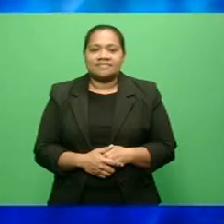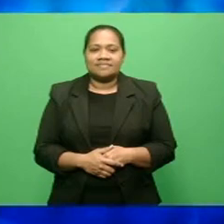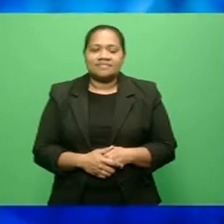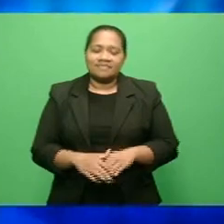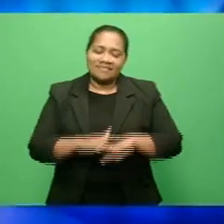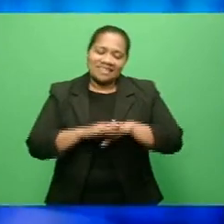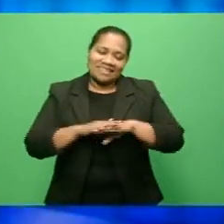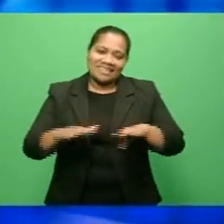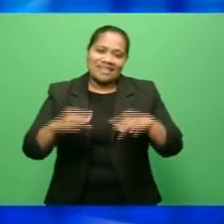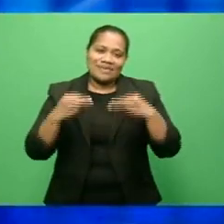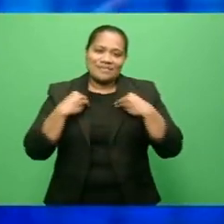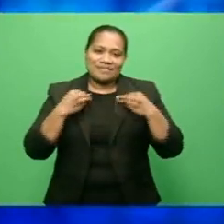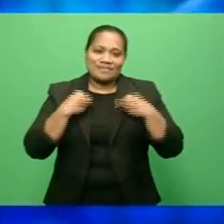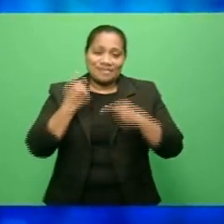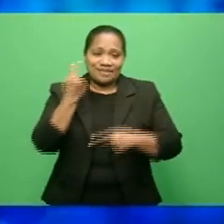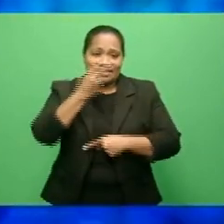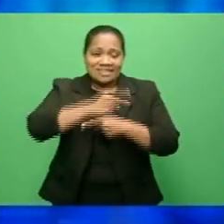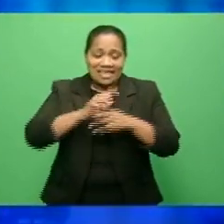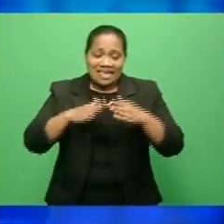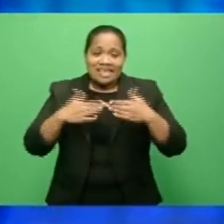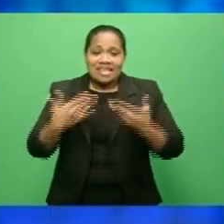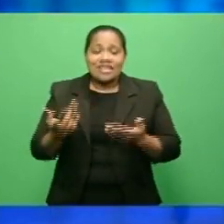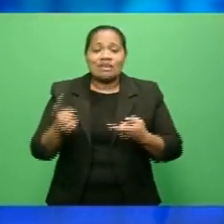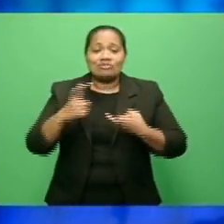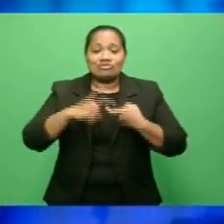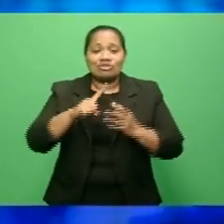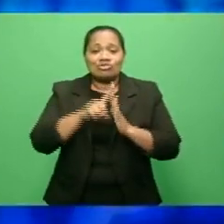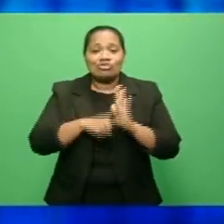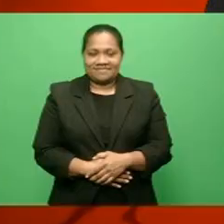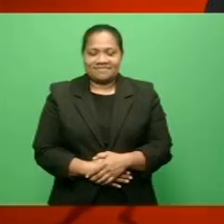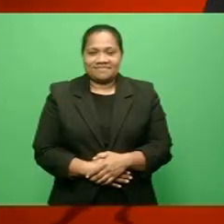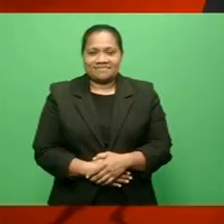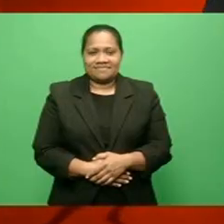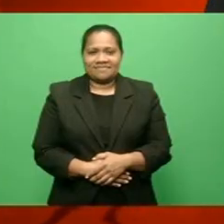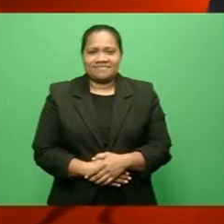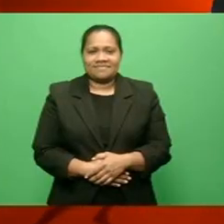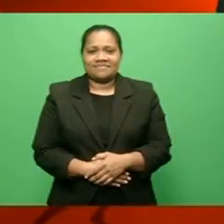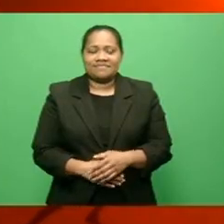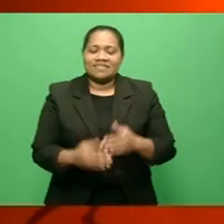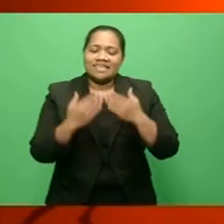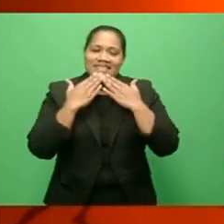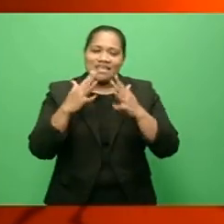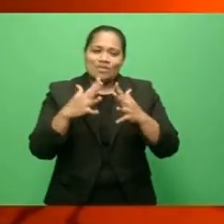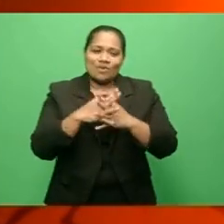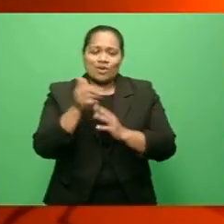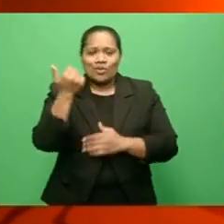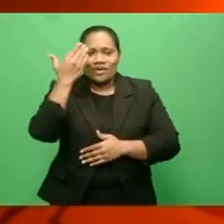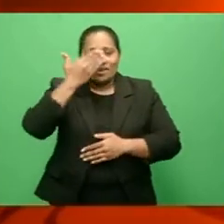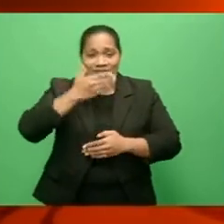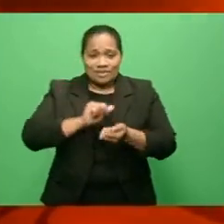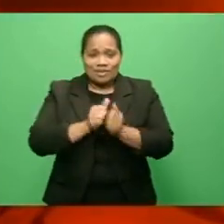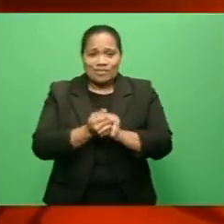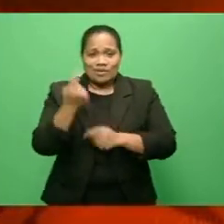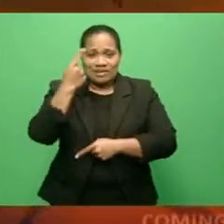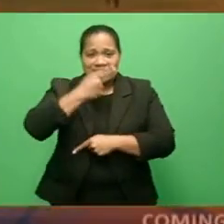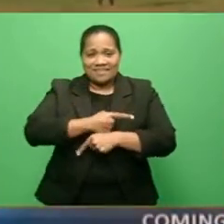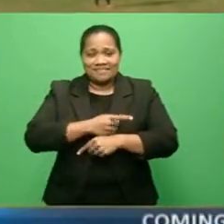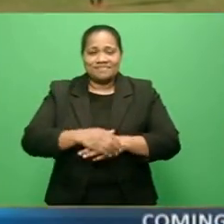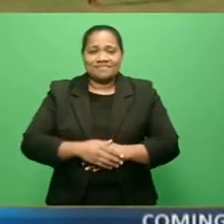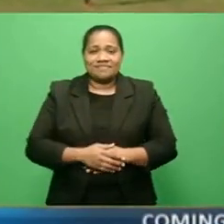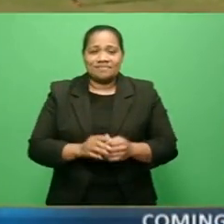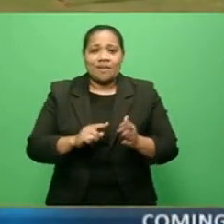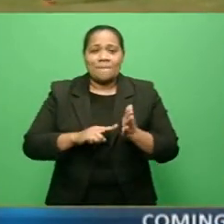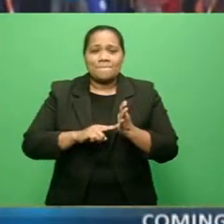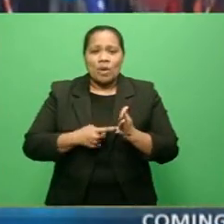That's it from Business Tonight. We now join Jamie with the latest in sports. Thanks, Whitney, and good evening. In Sports Tonight, ball